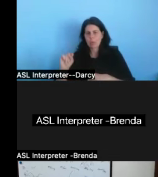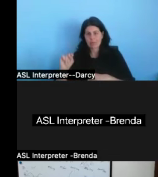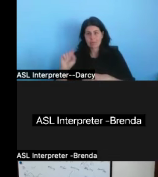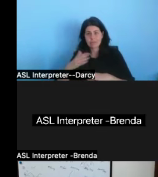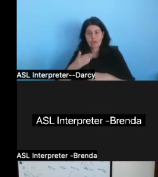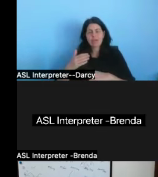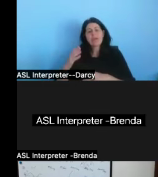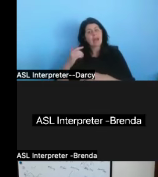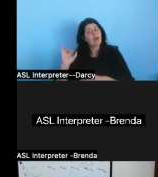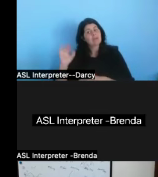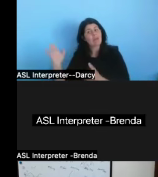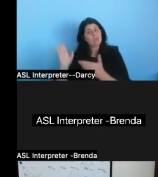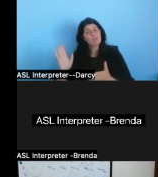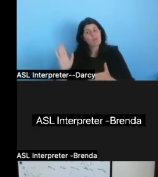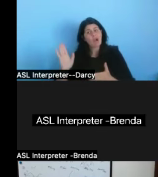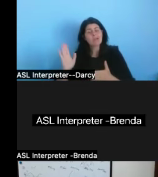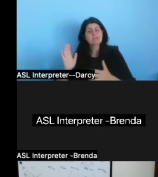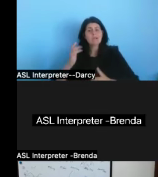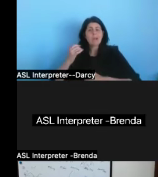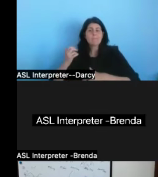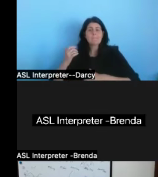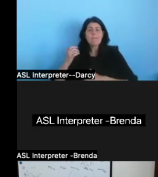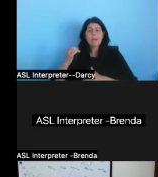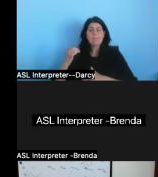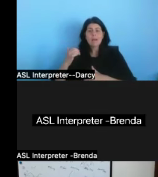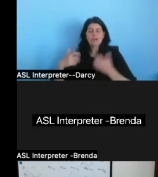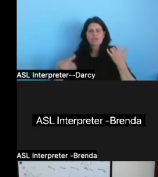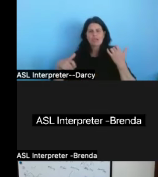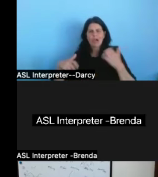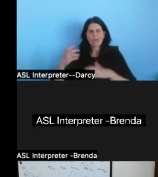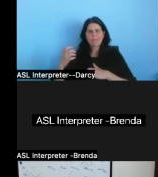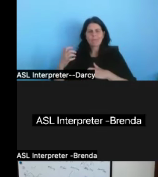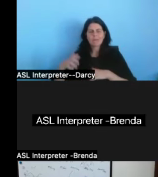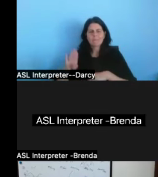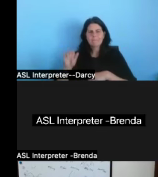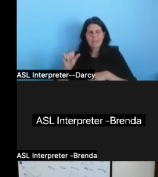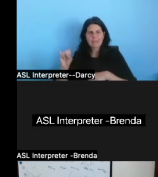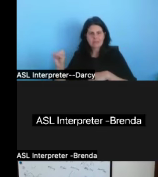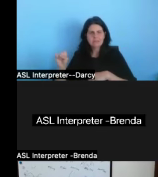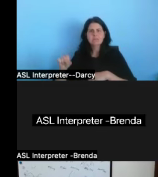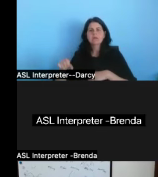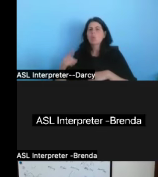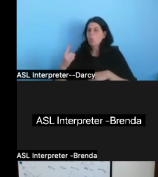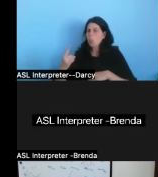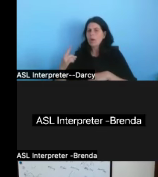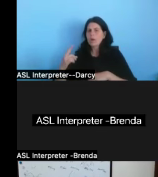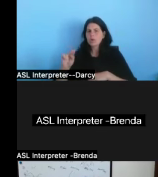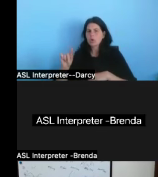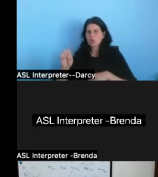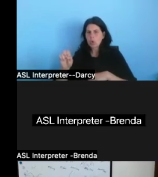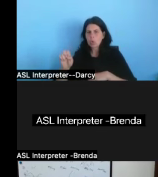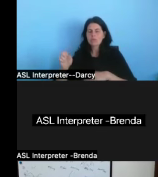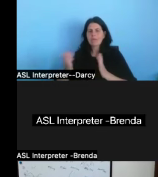bass guitar and we just tried a very simple beat. So like one note just repeated at the same time to see if we could like isolate